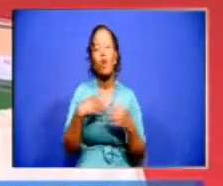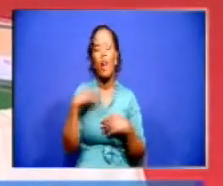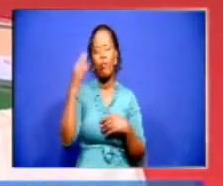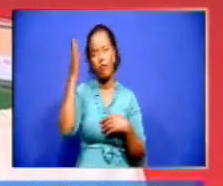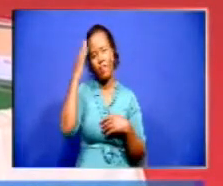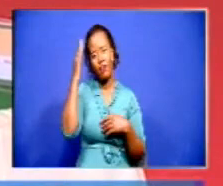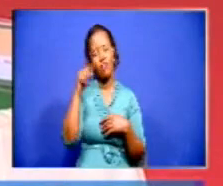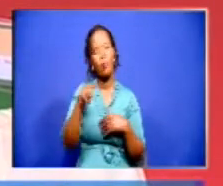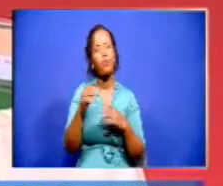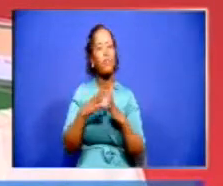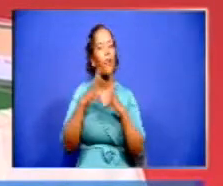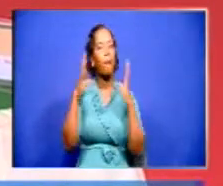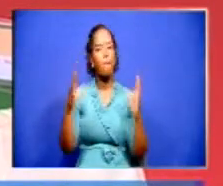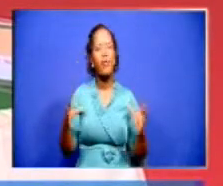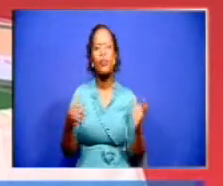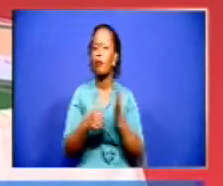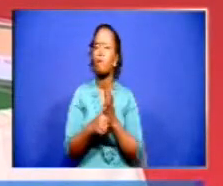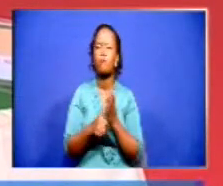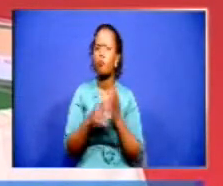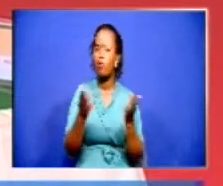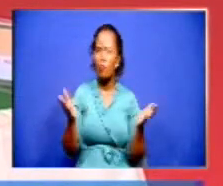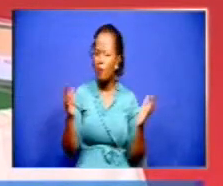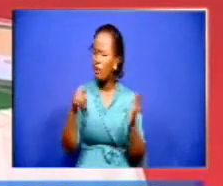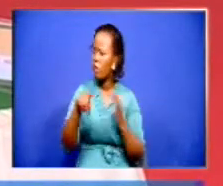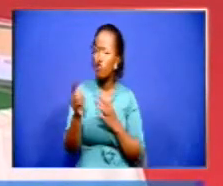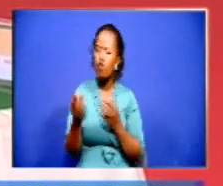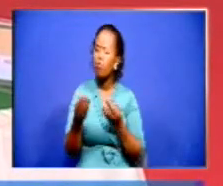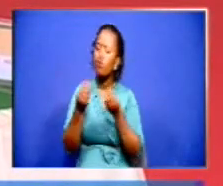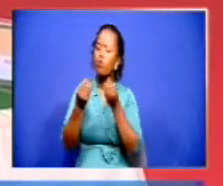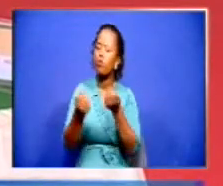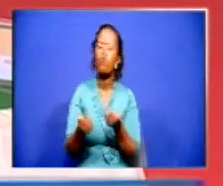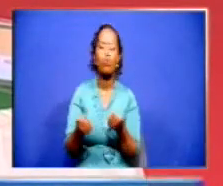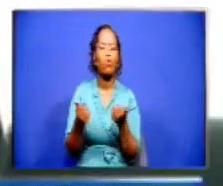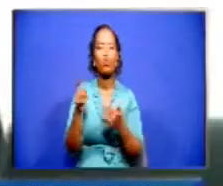a big problem, what would your remedies be?